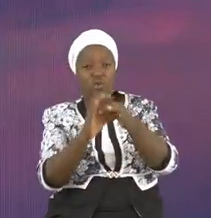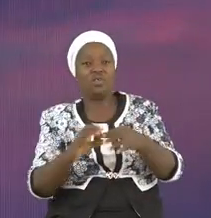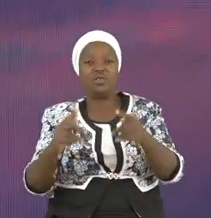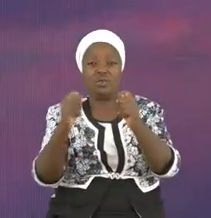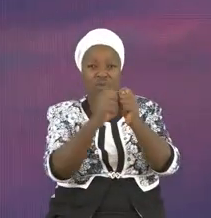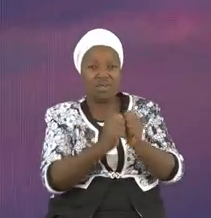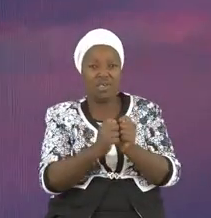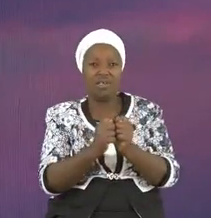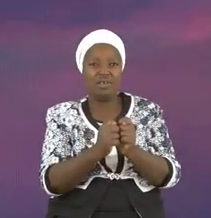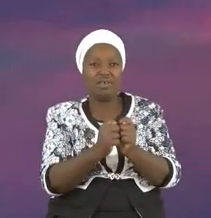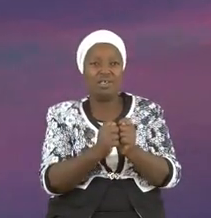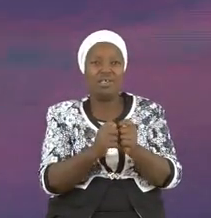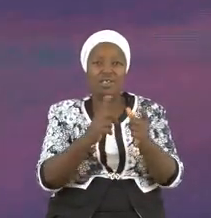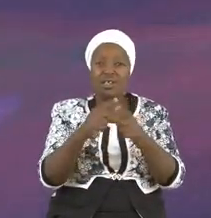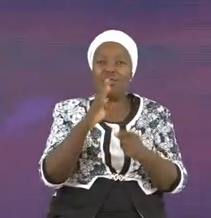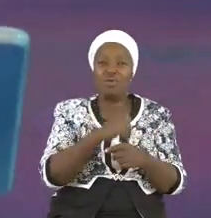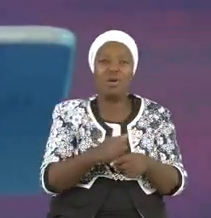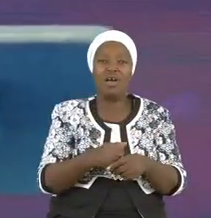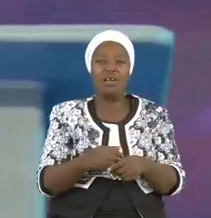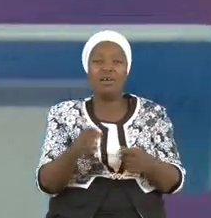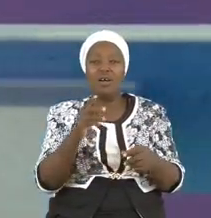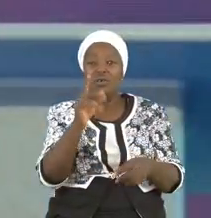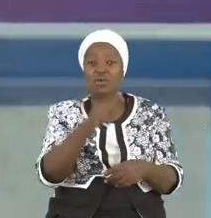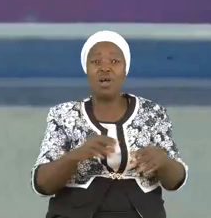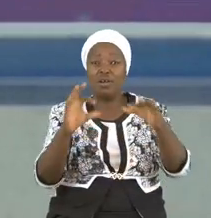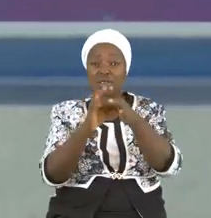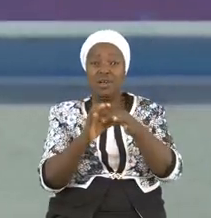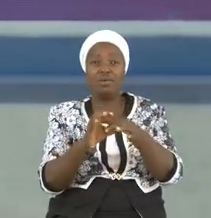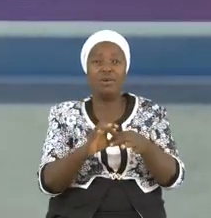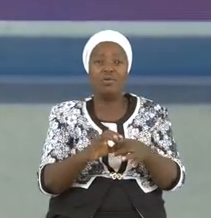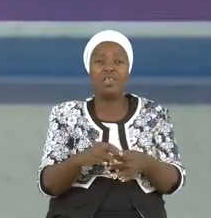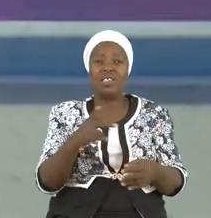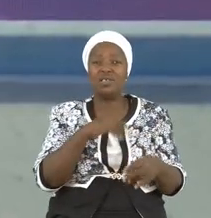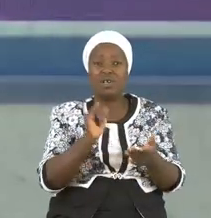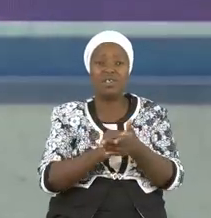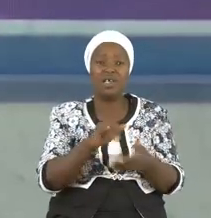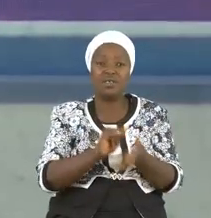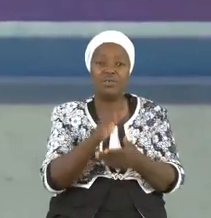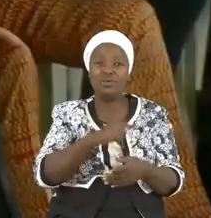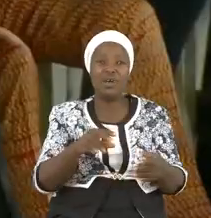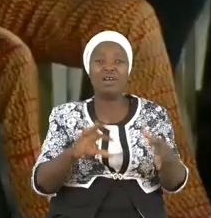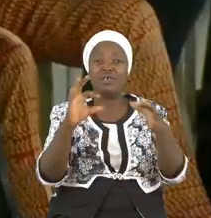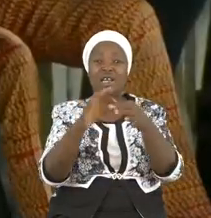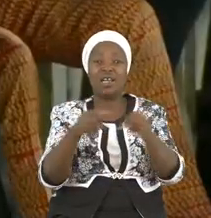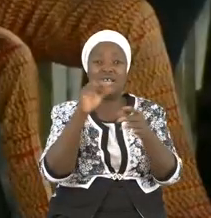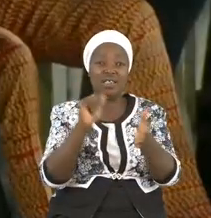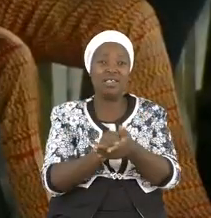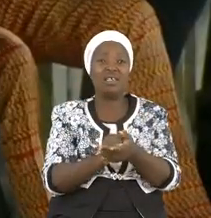And when you are reconciled like that, sickness will vanish out of your body.